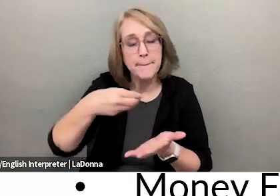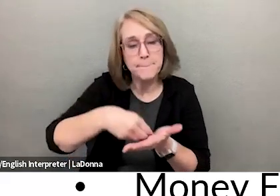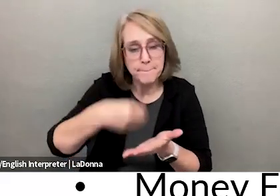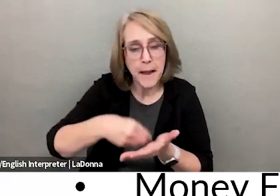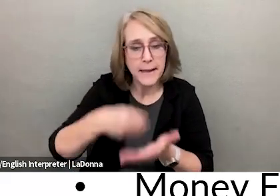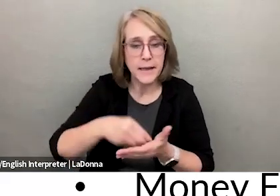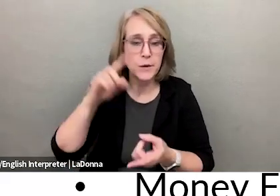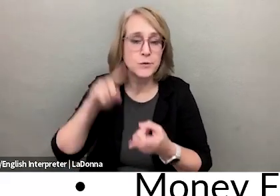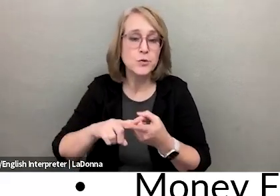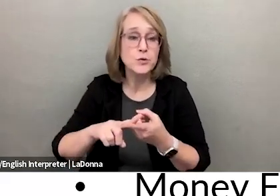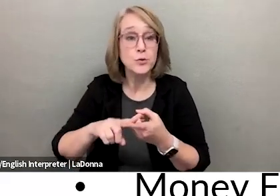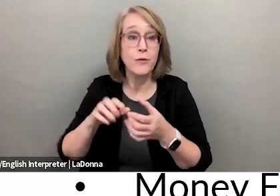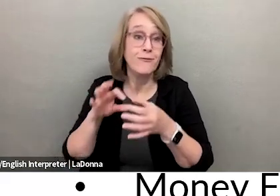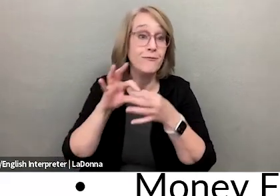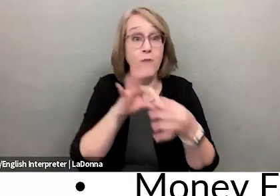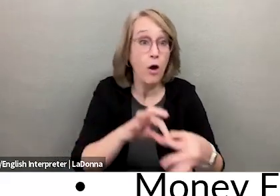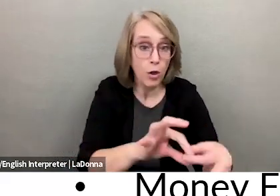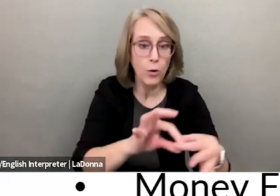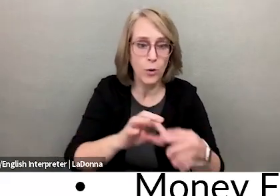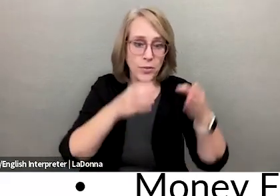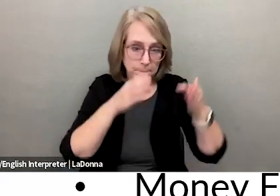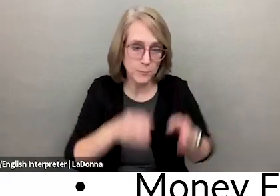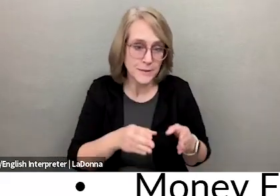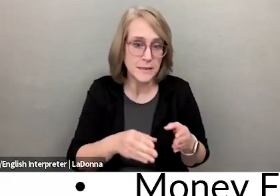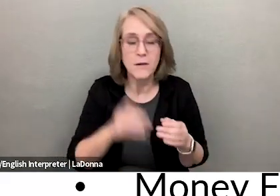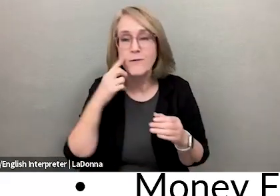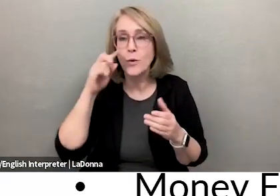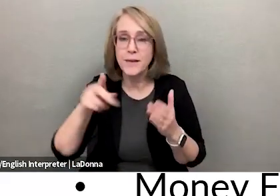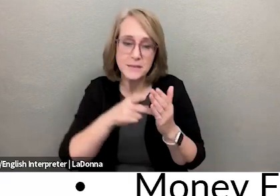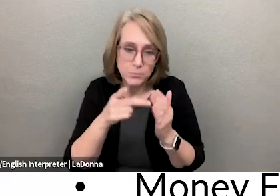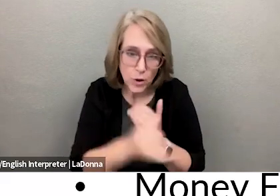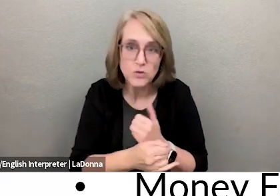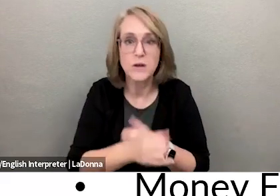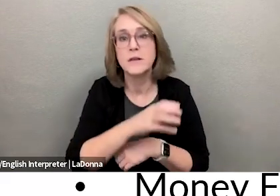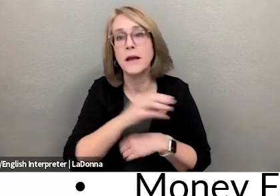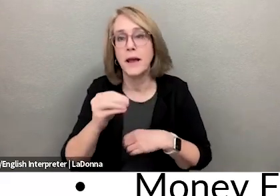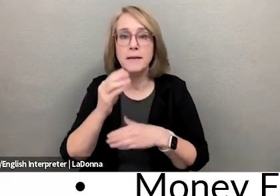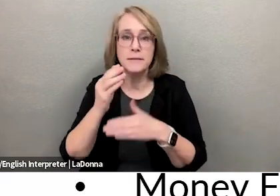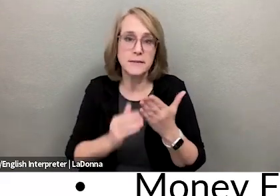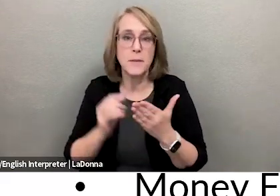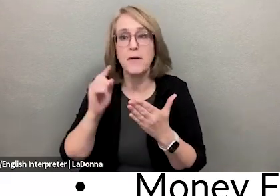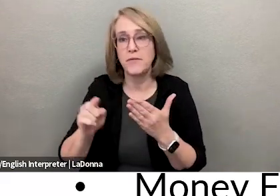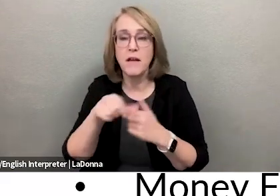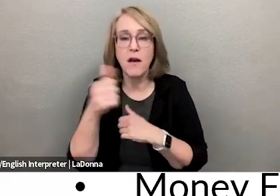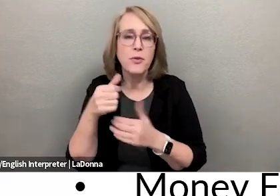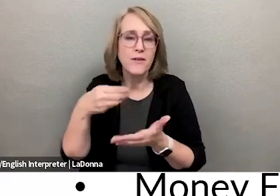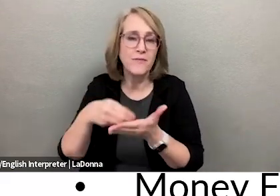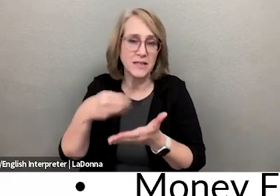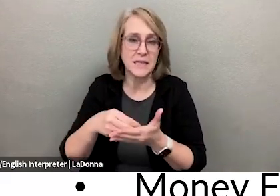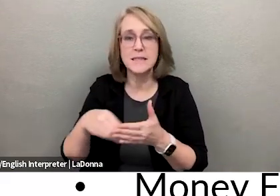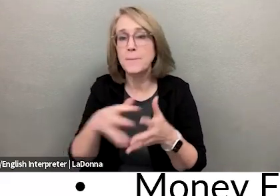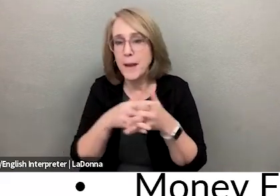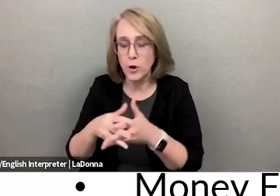this project, as well as American Rescue Plan Act Home and Community Services funding to help support this